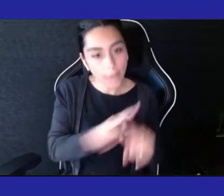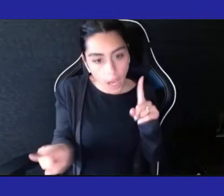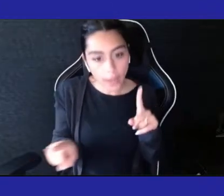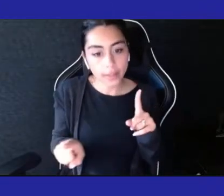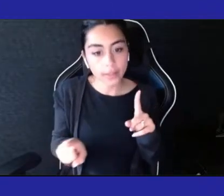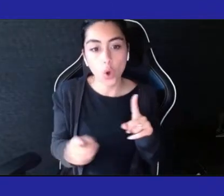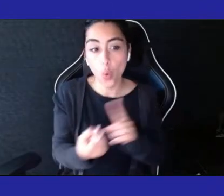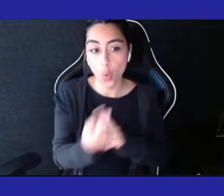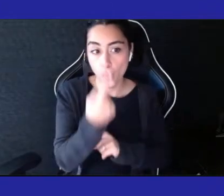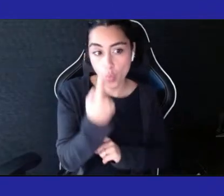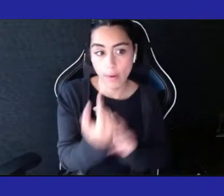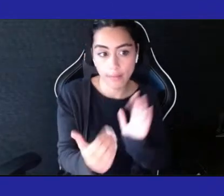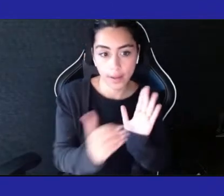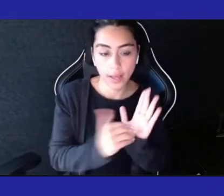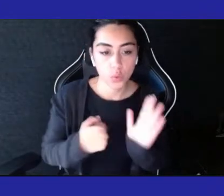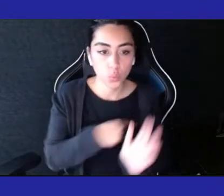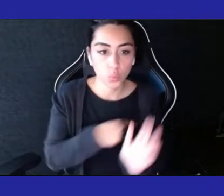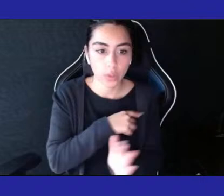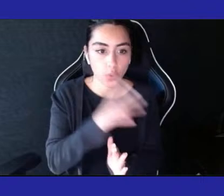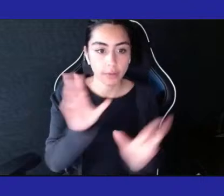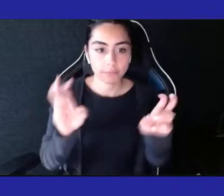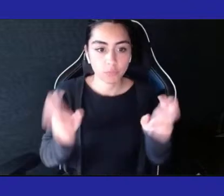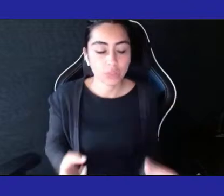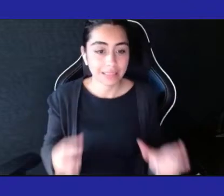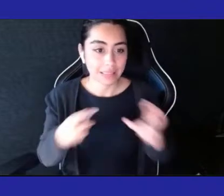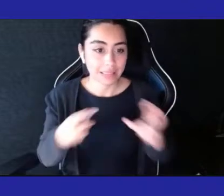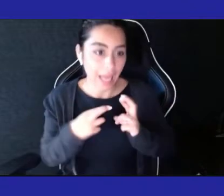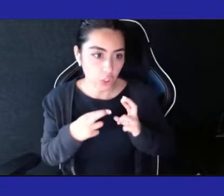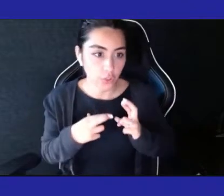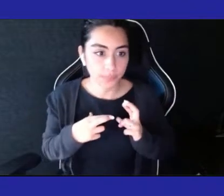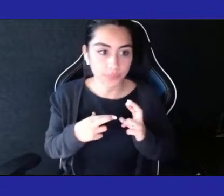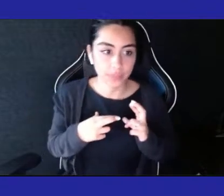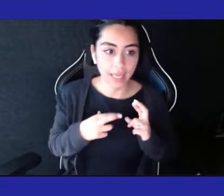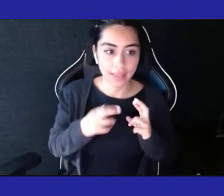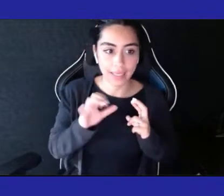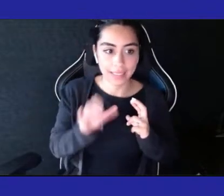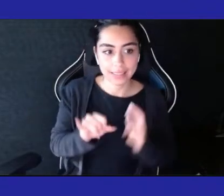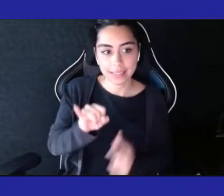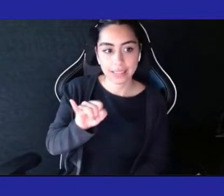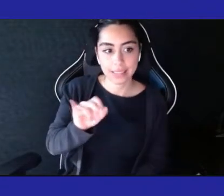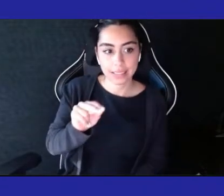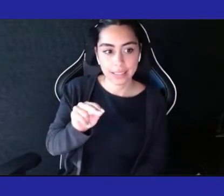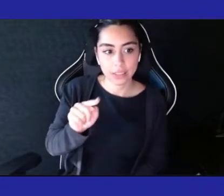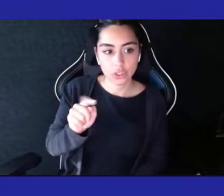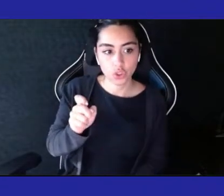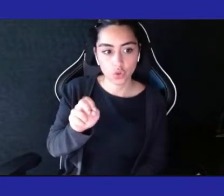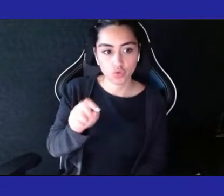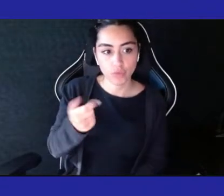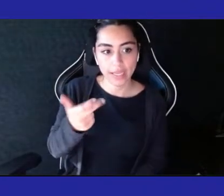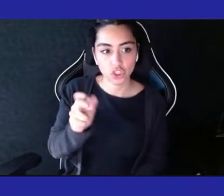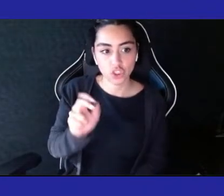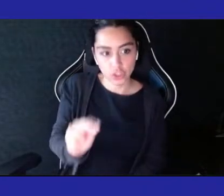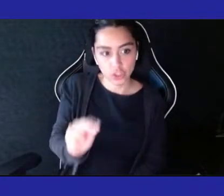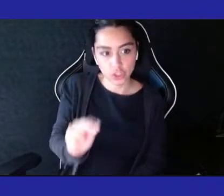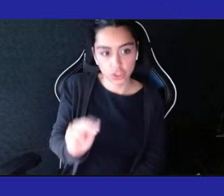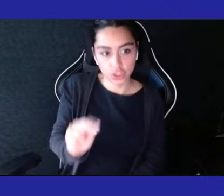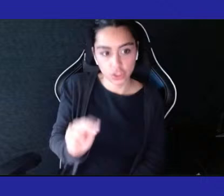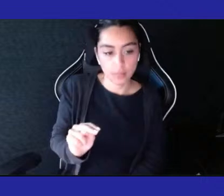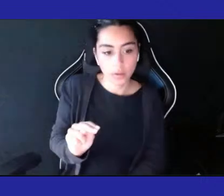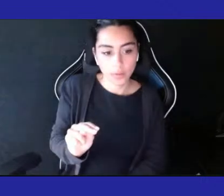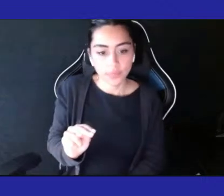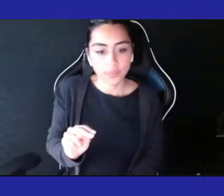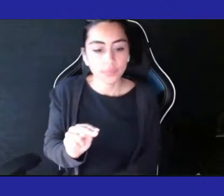data migration. And the proposal from Kim and the IT team working with Hillary is